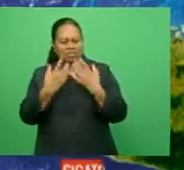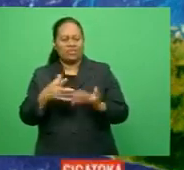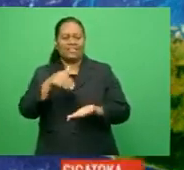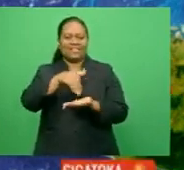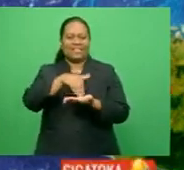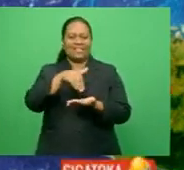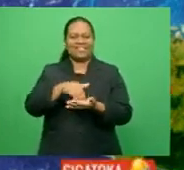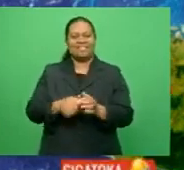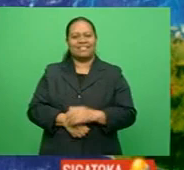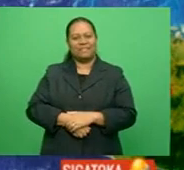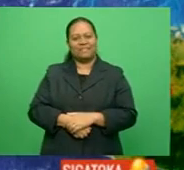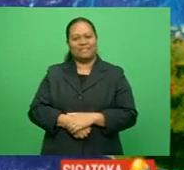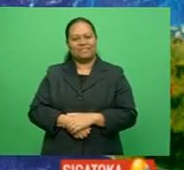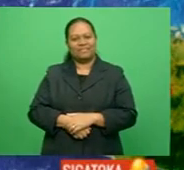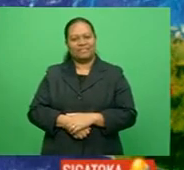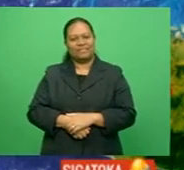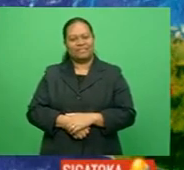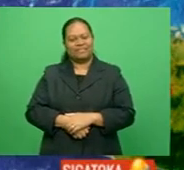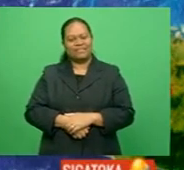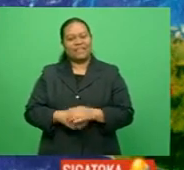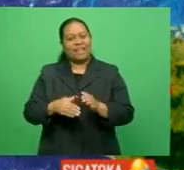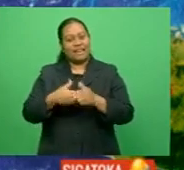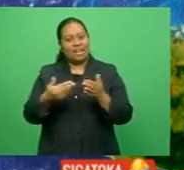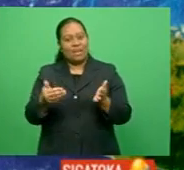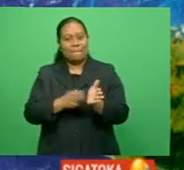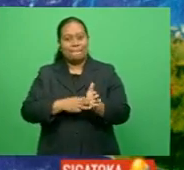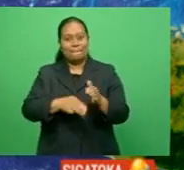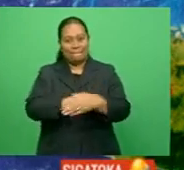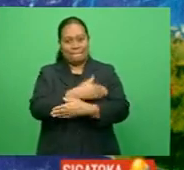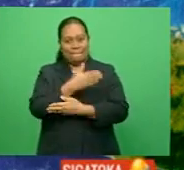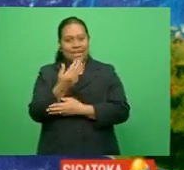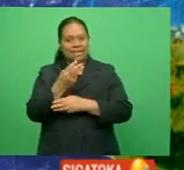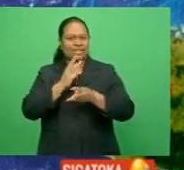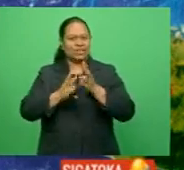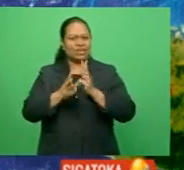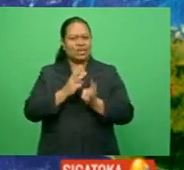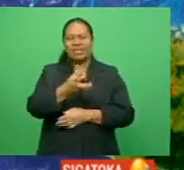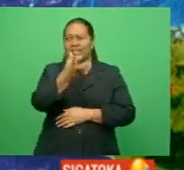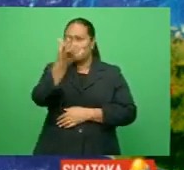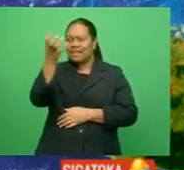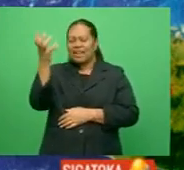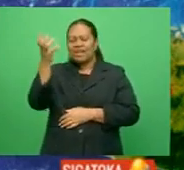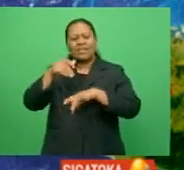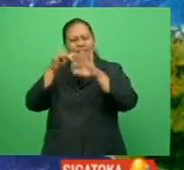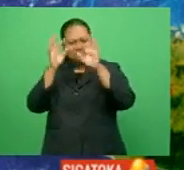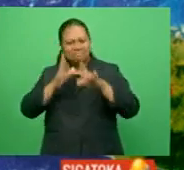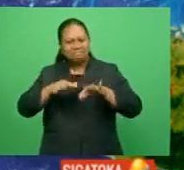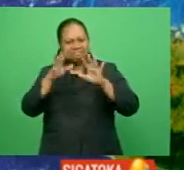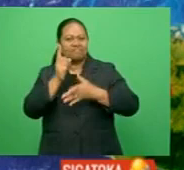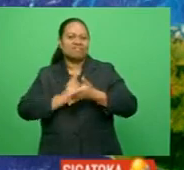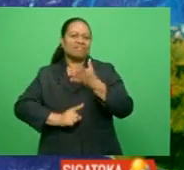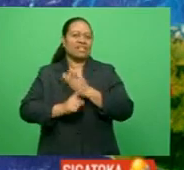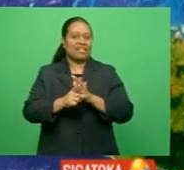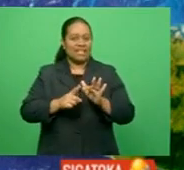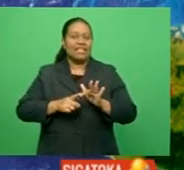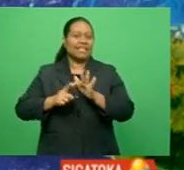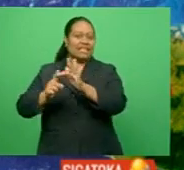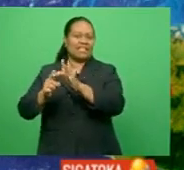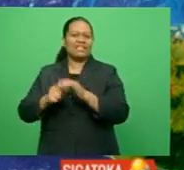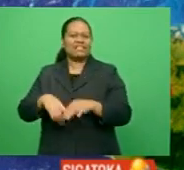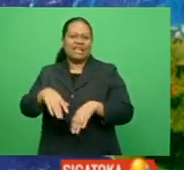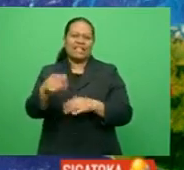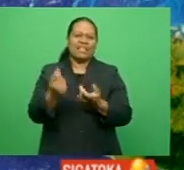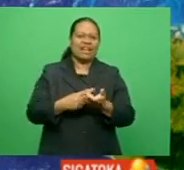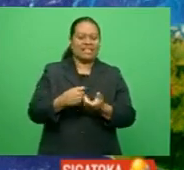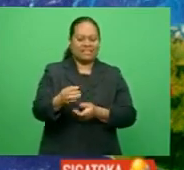centres. And our further outlook, we're looking on to Monday. Expect cloudy periods with brief showers over the eastern parts and interior of the